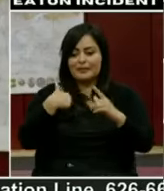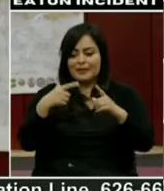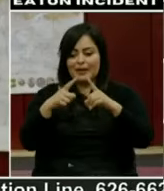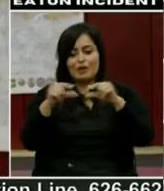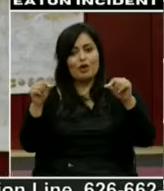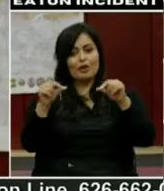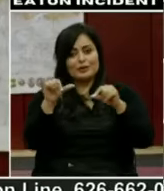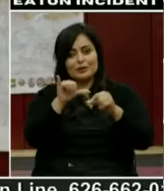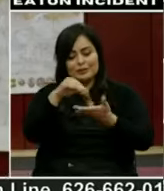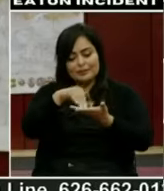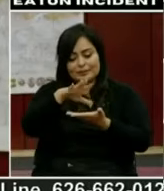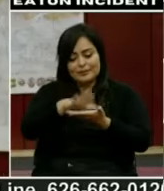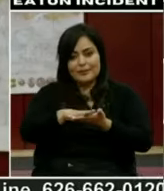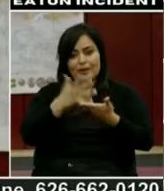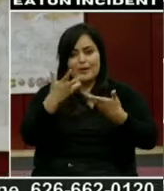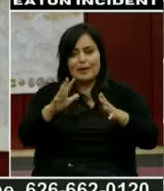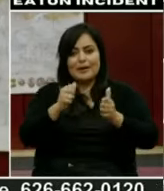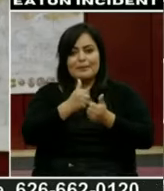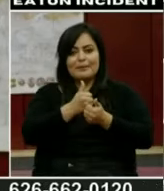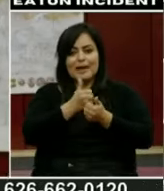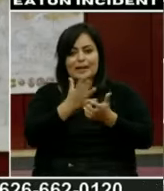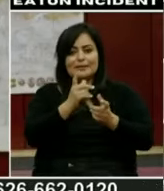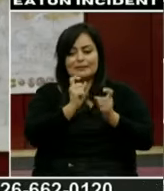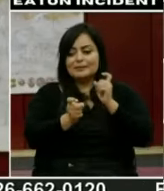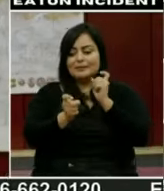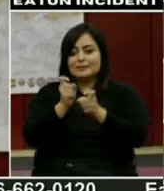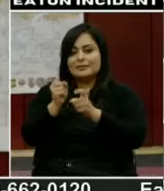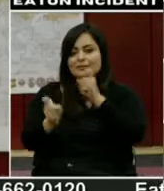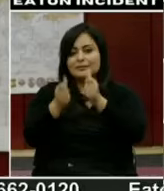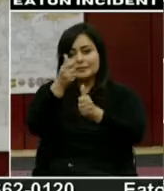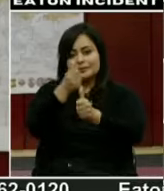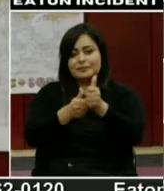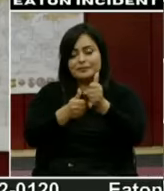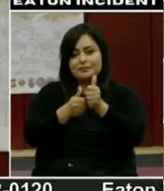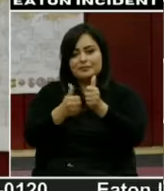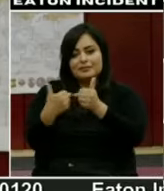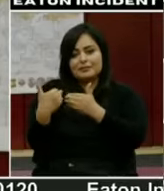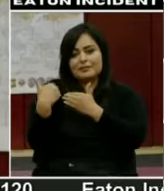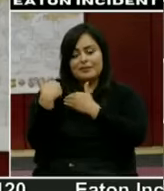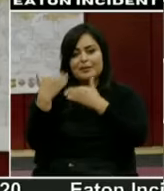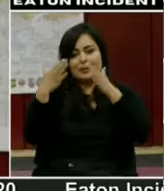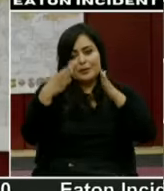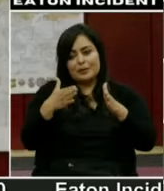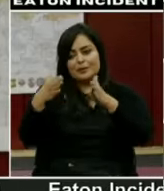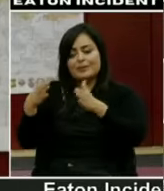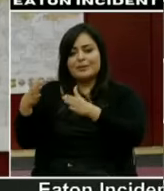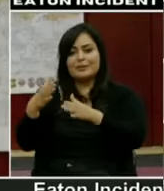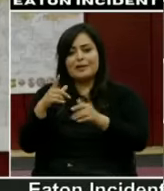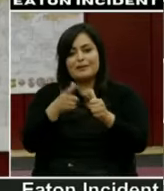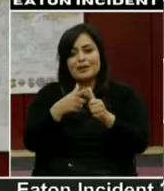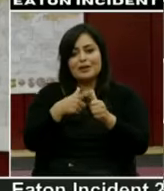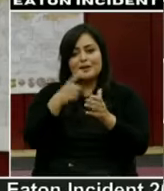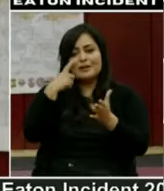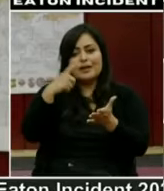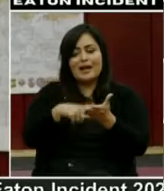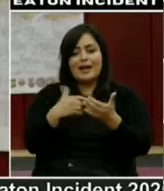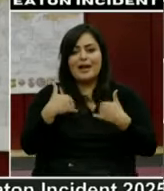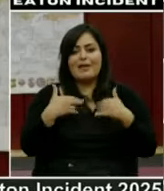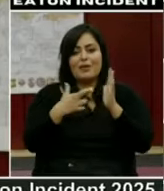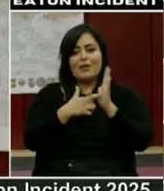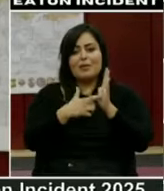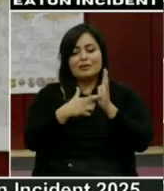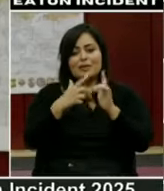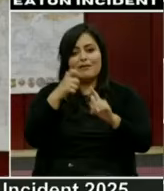did. They've all been passed out to the designated spokesperson. But before we do, I'd like to acknowledge that we do have a representative from